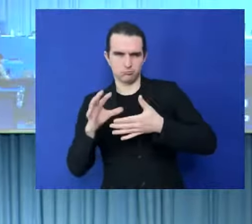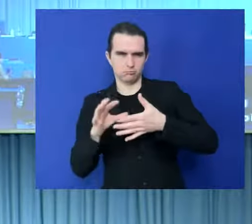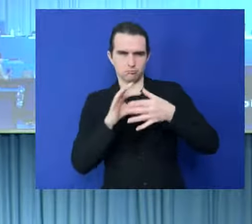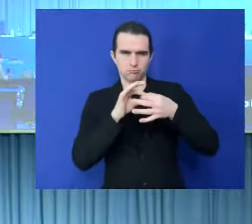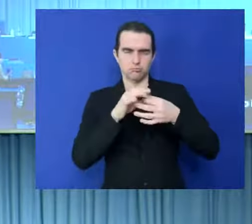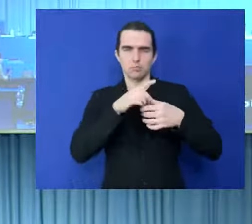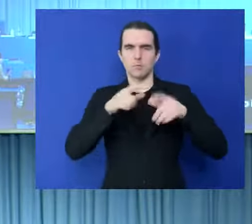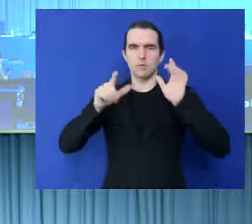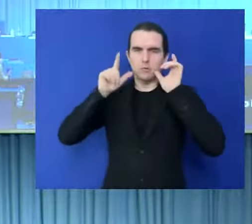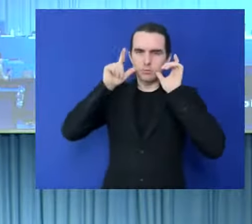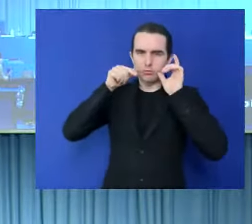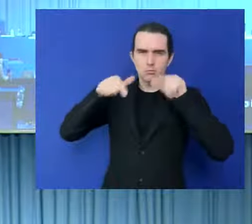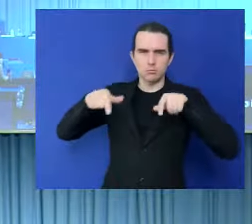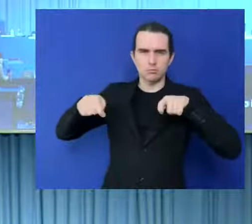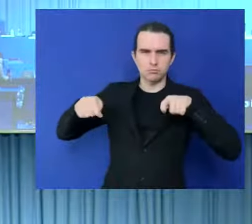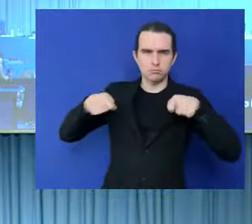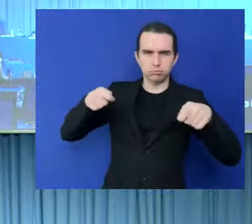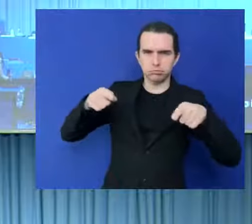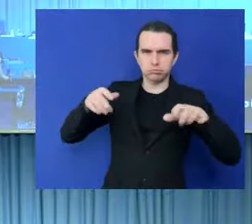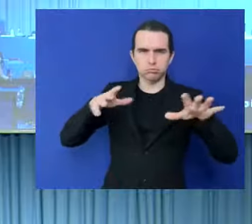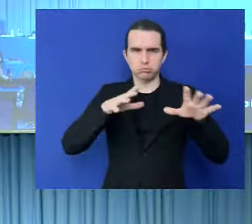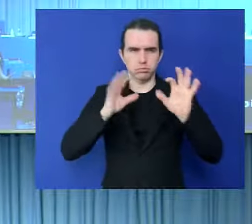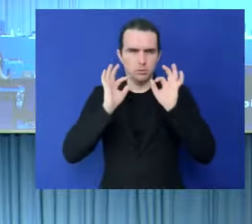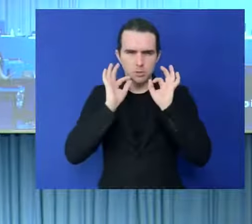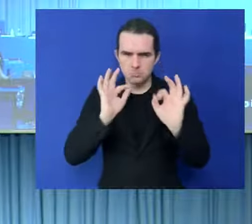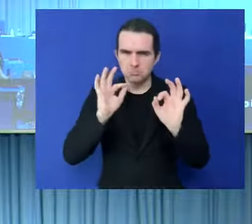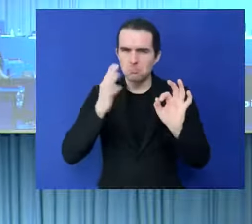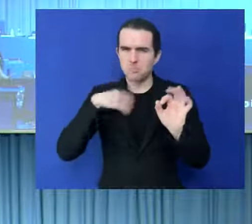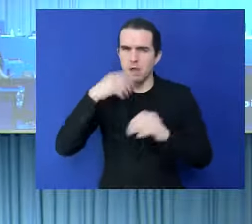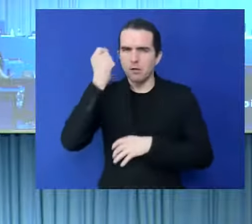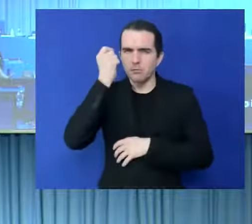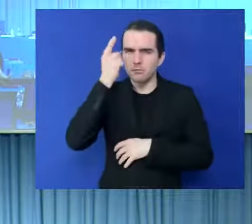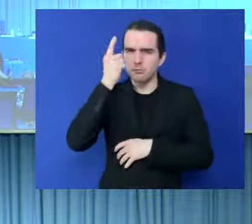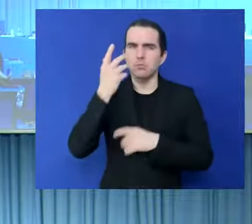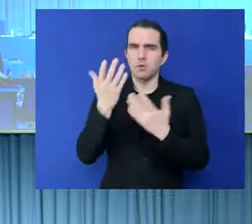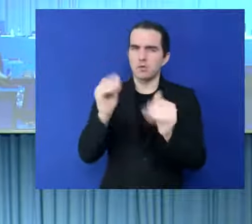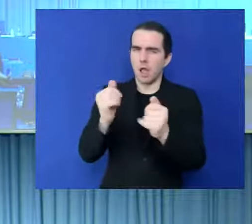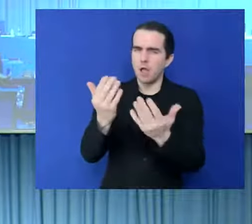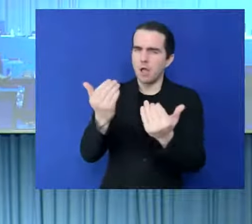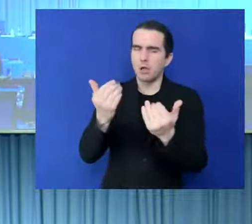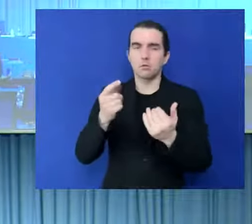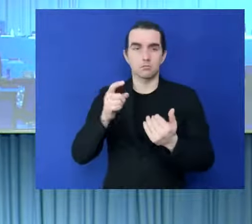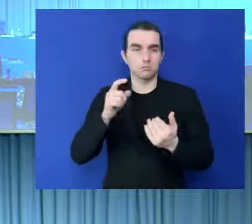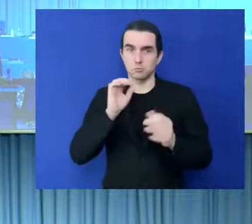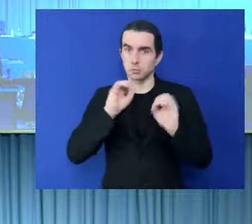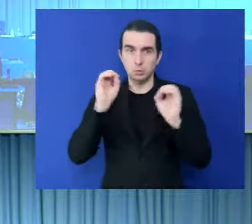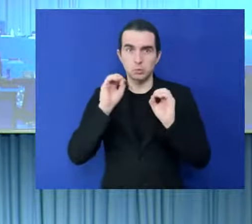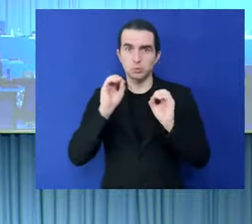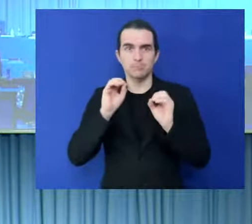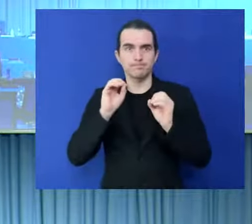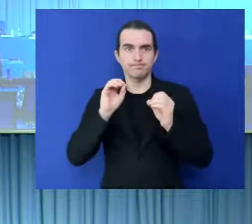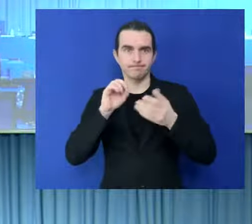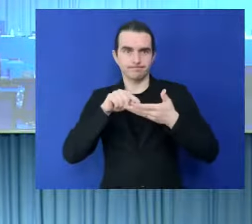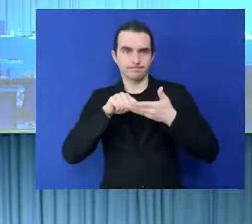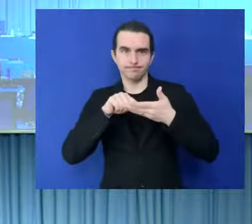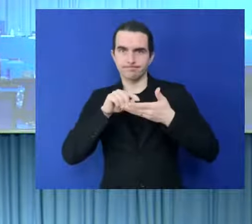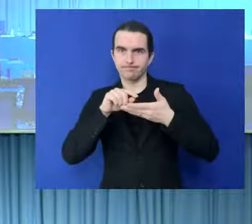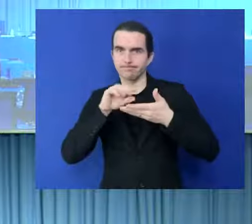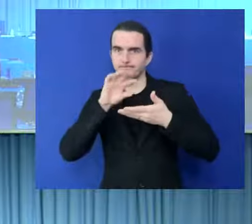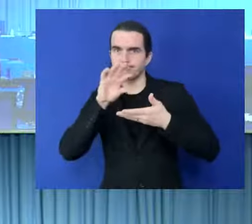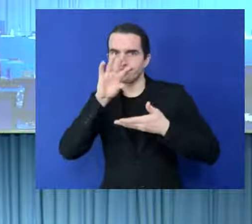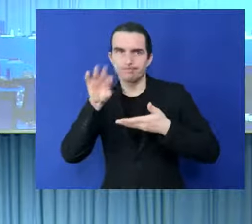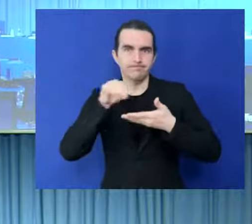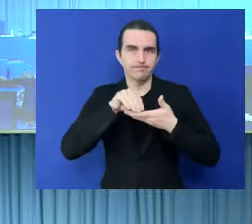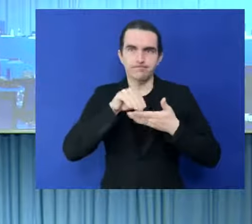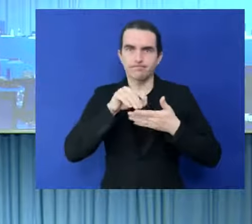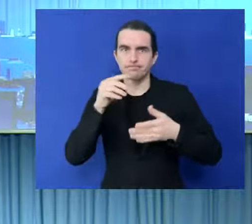the metro system already has accurate maps of its stations. If they have those accurate maps, then our